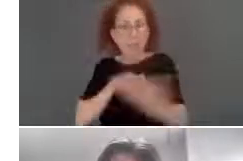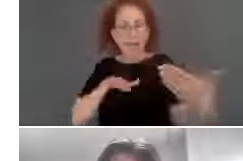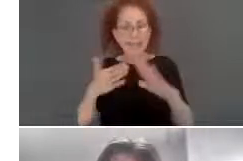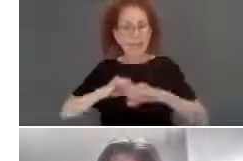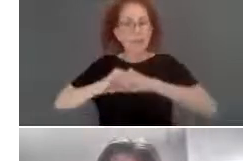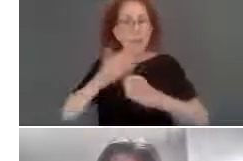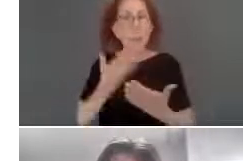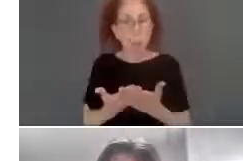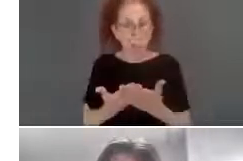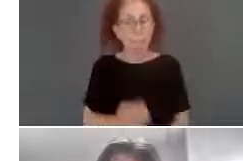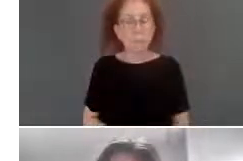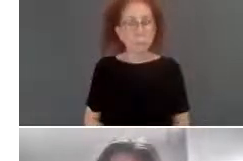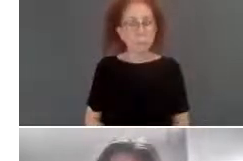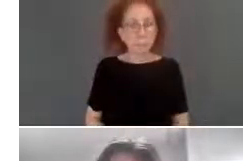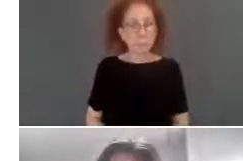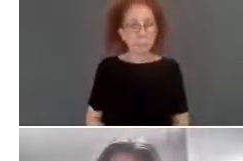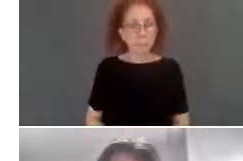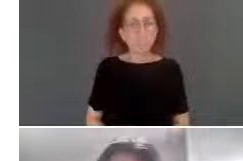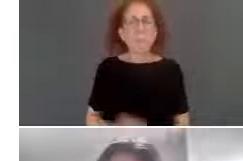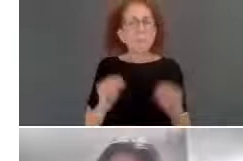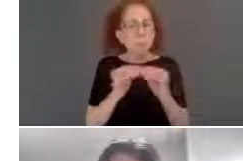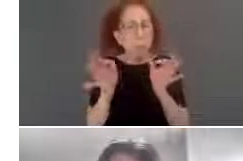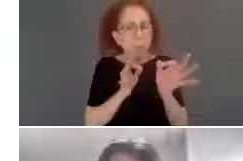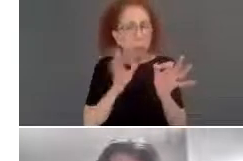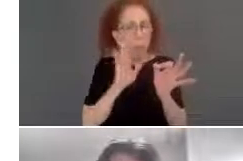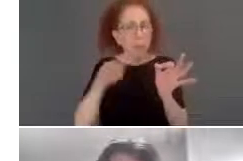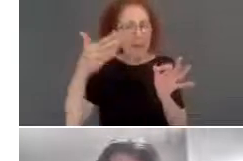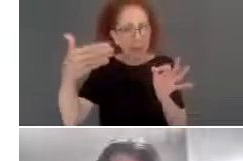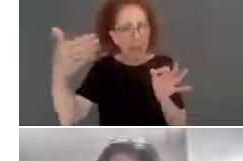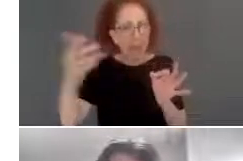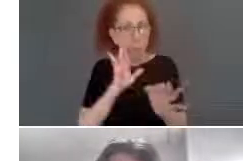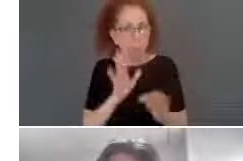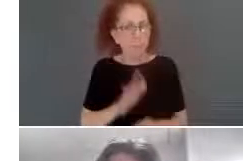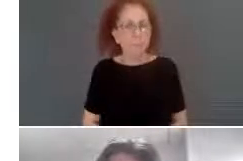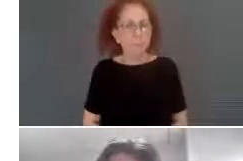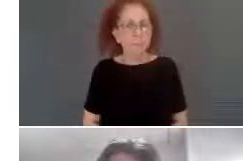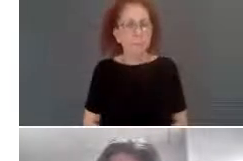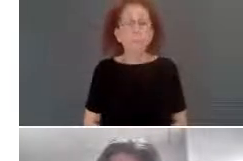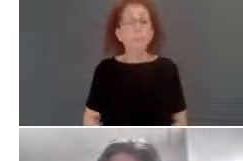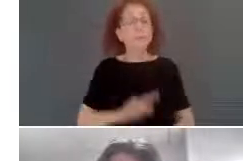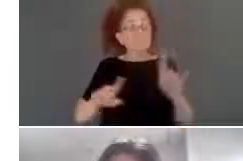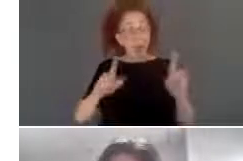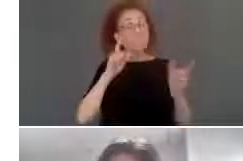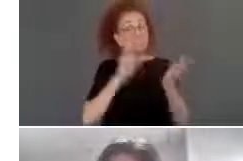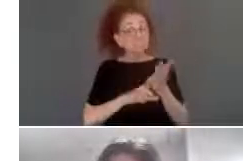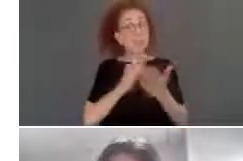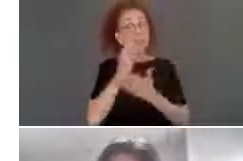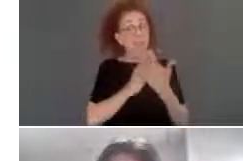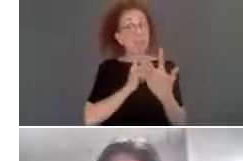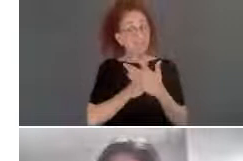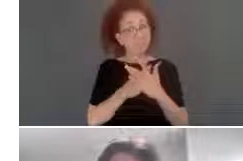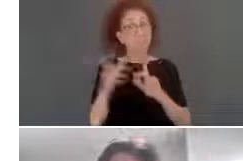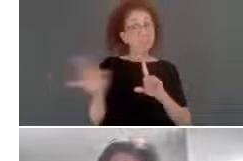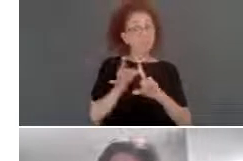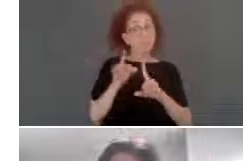this again some more on the subsequent slides. But we do see people developing COVID, and you've probably